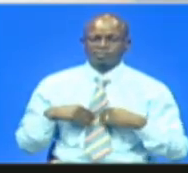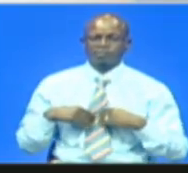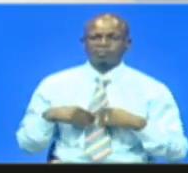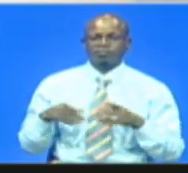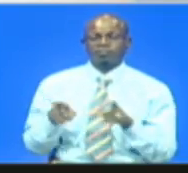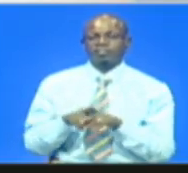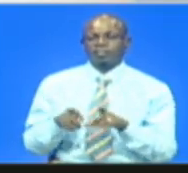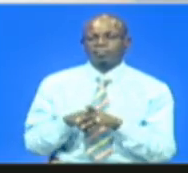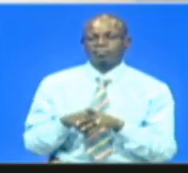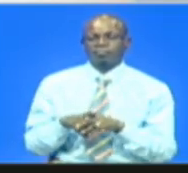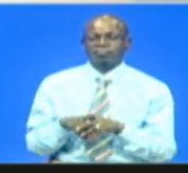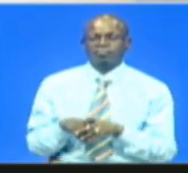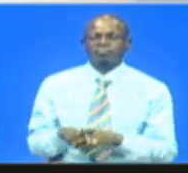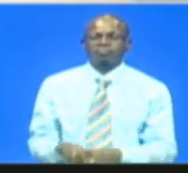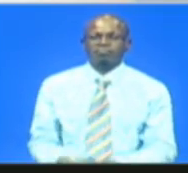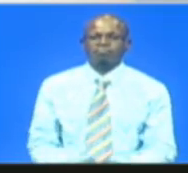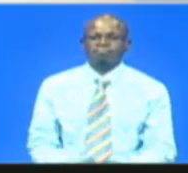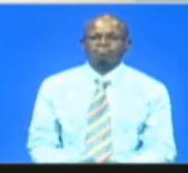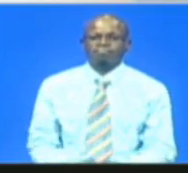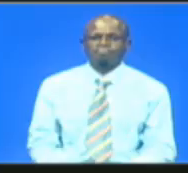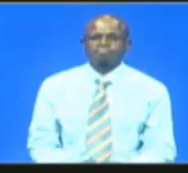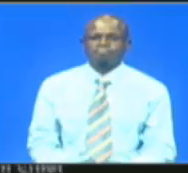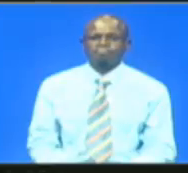Lillian Kiarie, NTV.